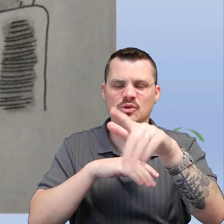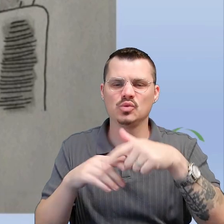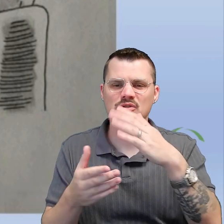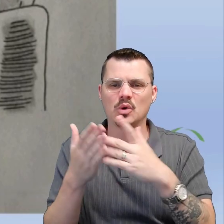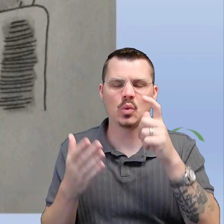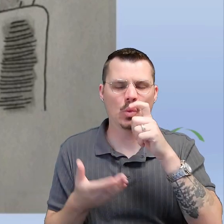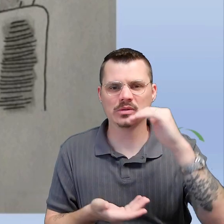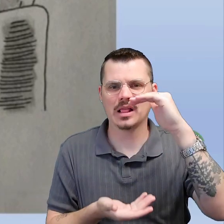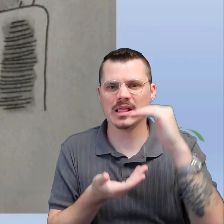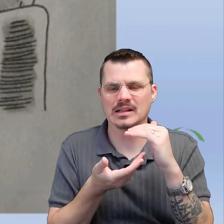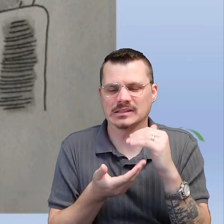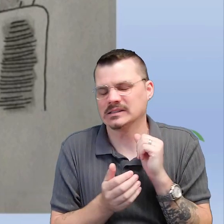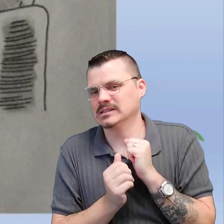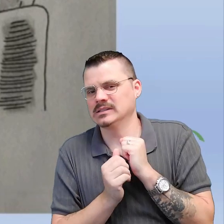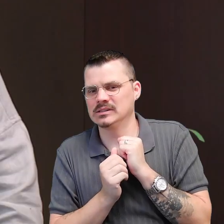less squeamish.